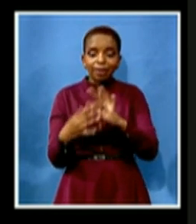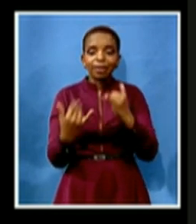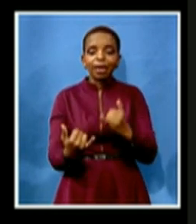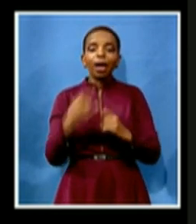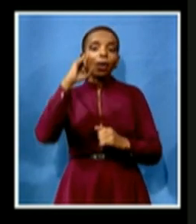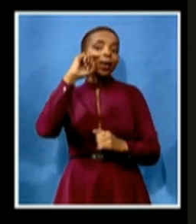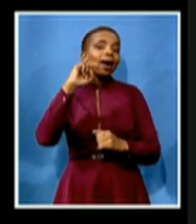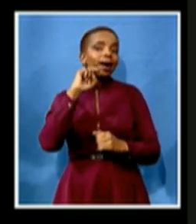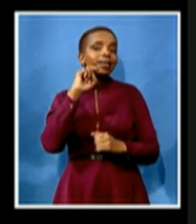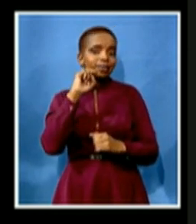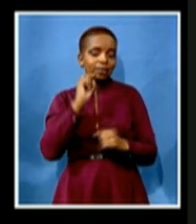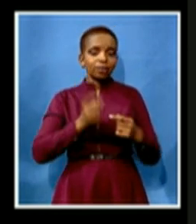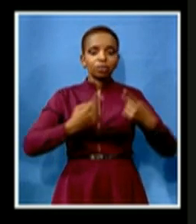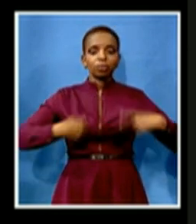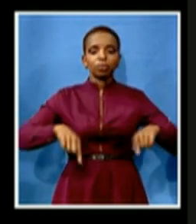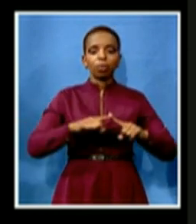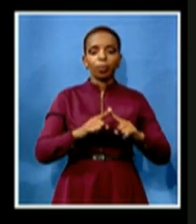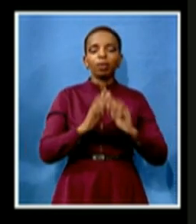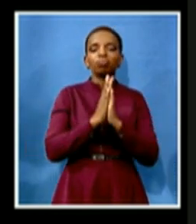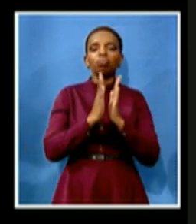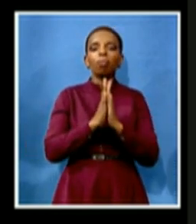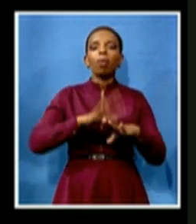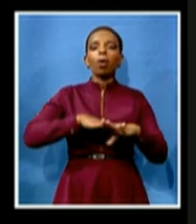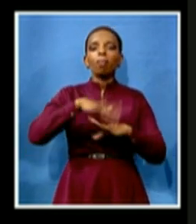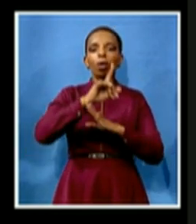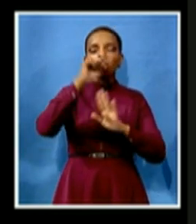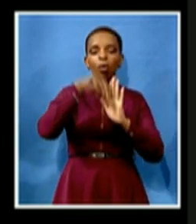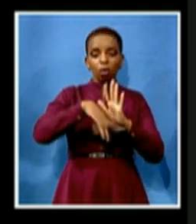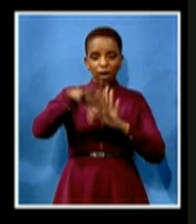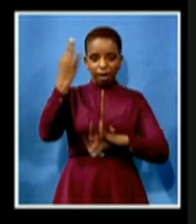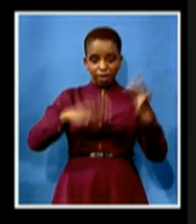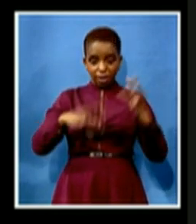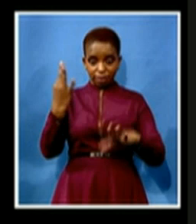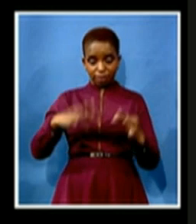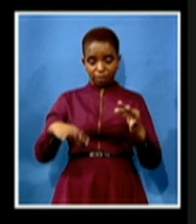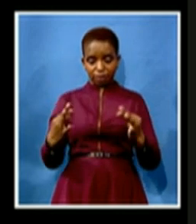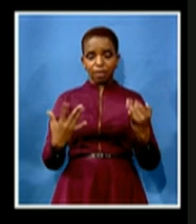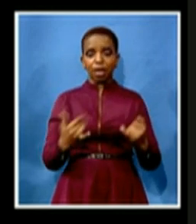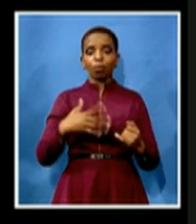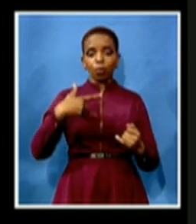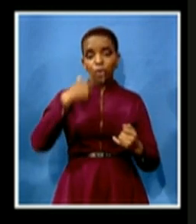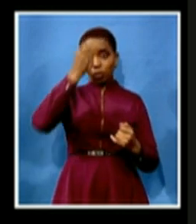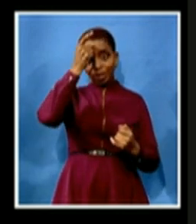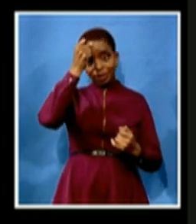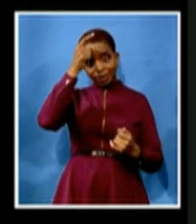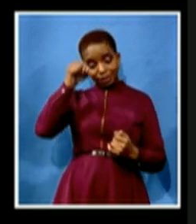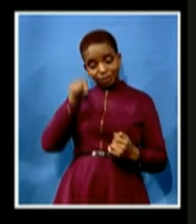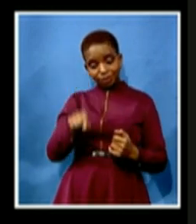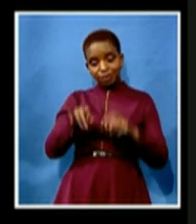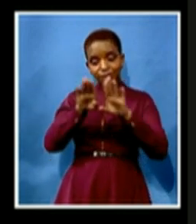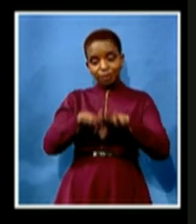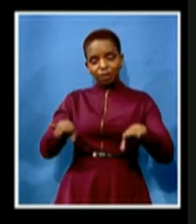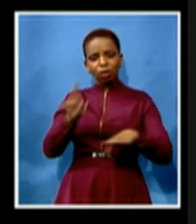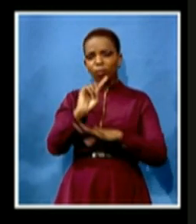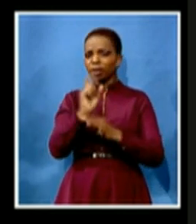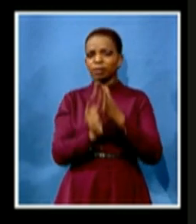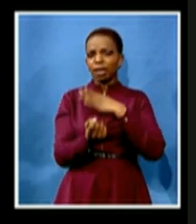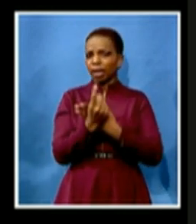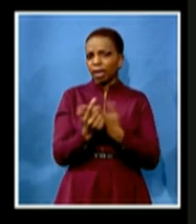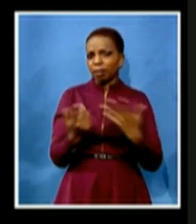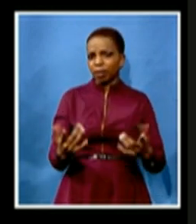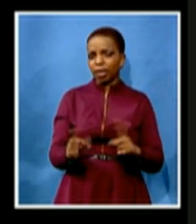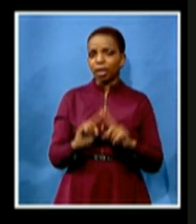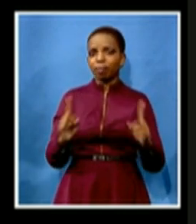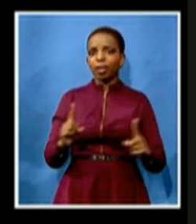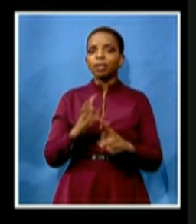understand what is happening in this area. But I think the response here has been quite that we've also noticed, like the